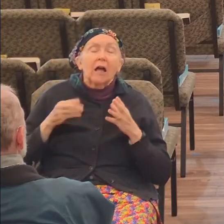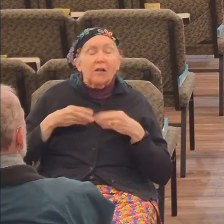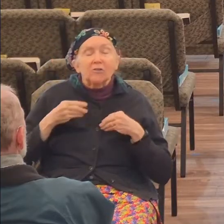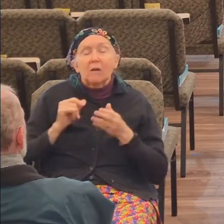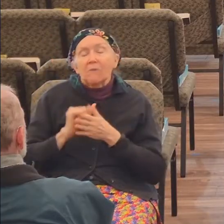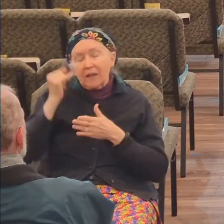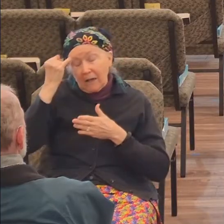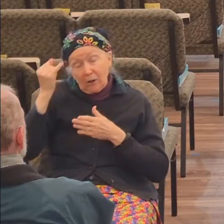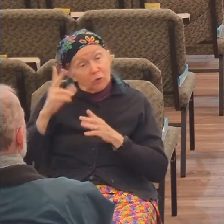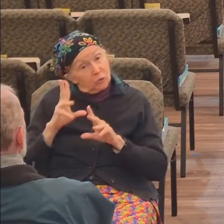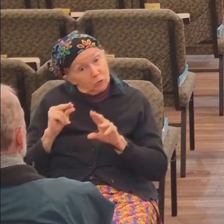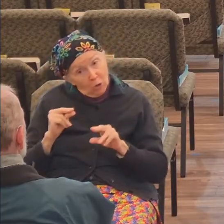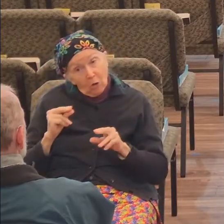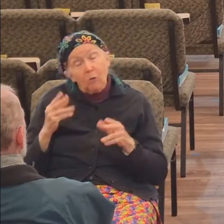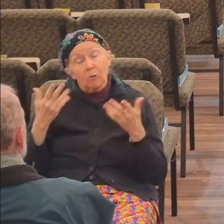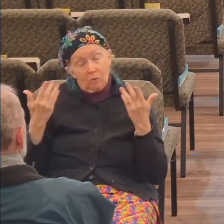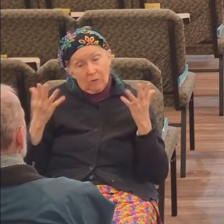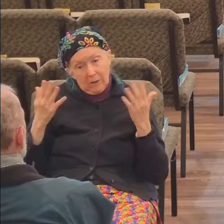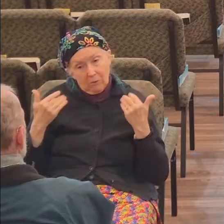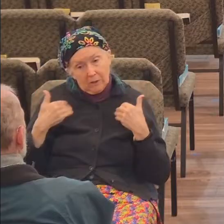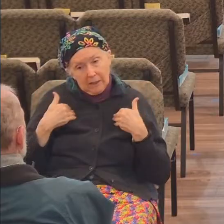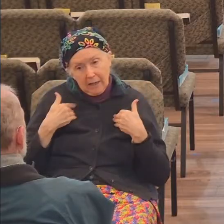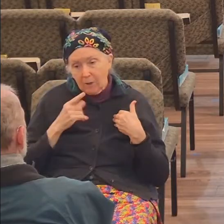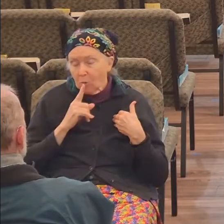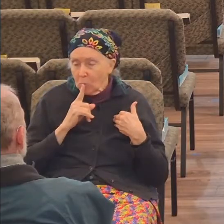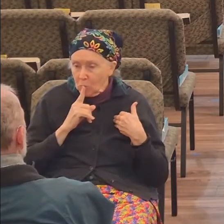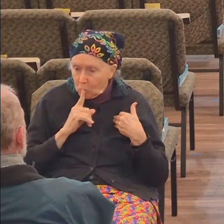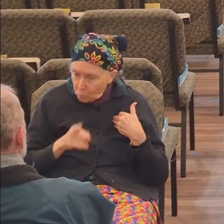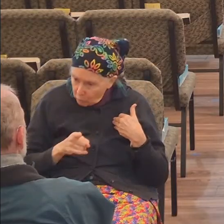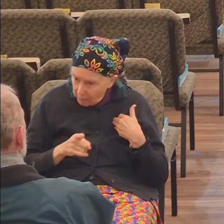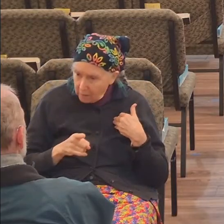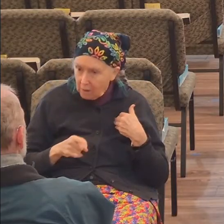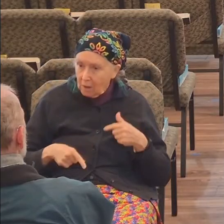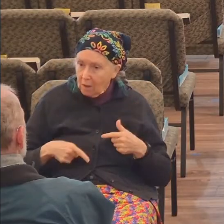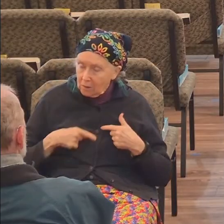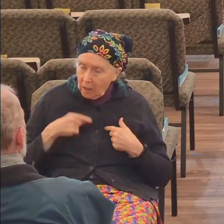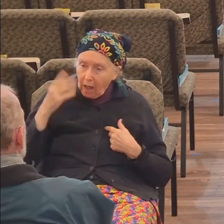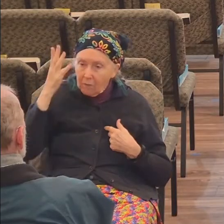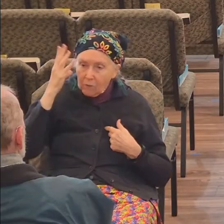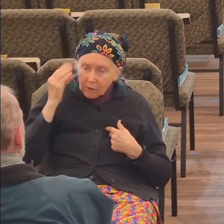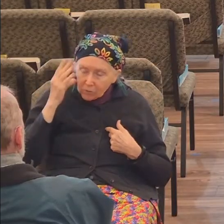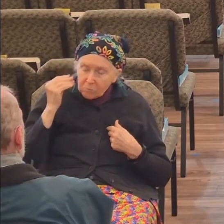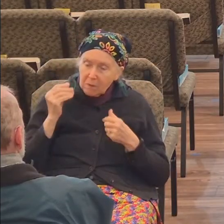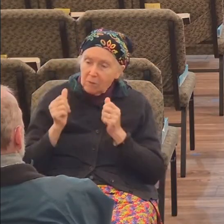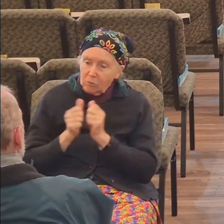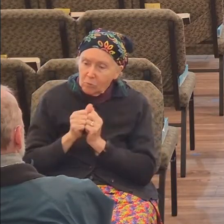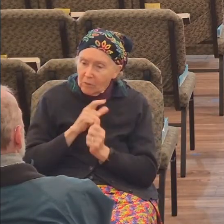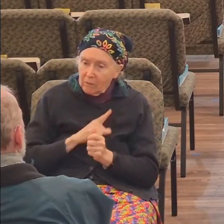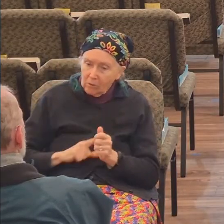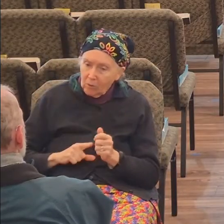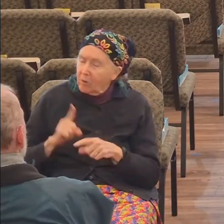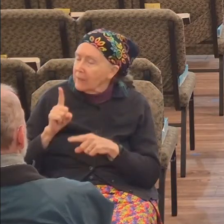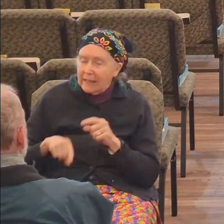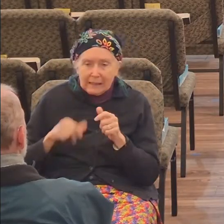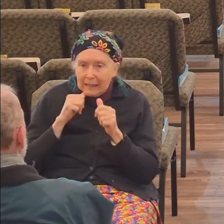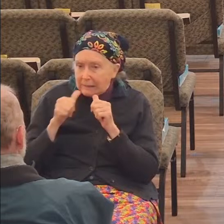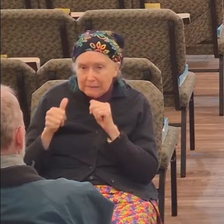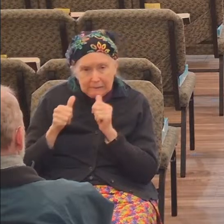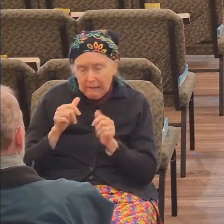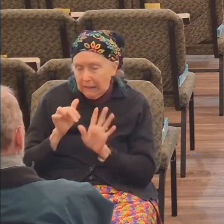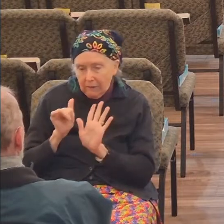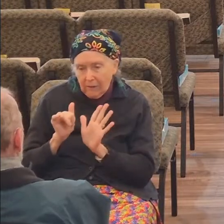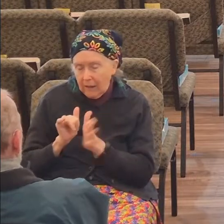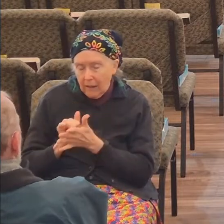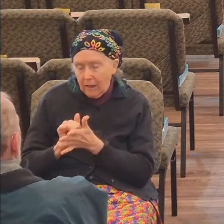life experiences, okay, with the Lord. And they couldn't deny that, but that also didn't eliminate